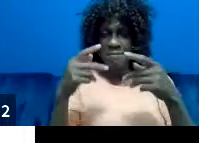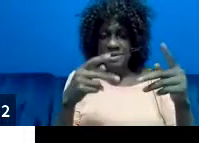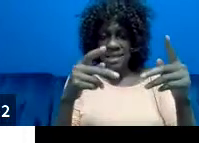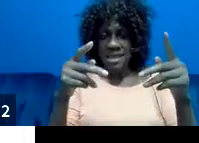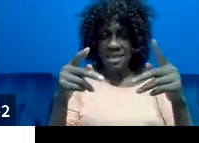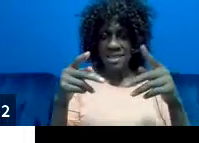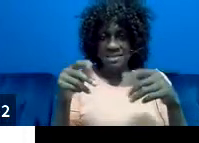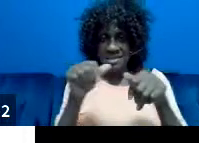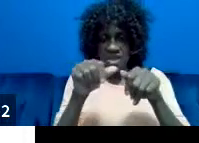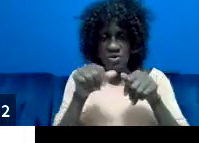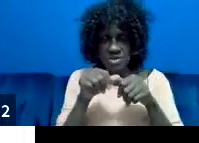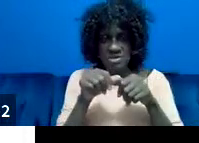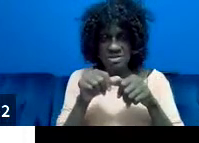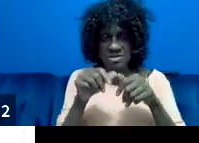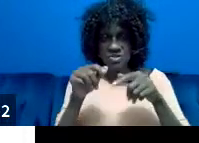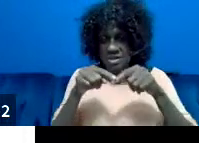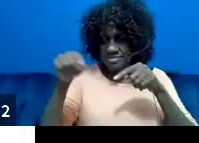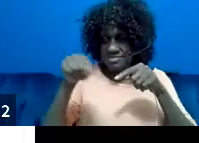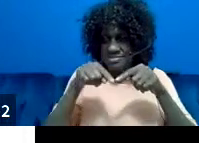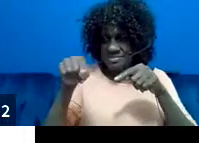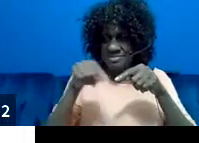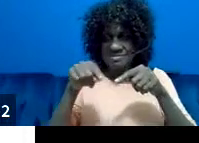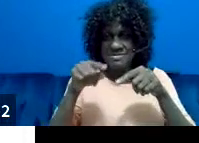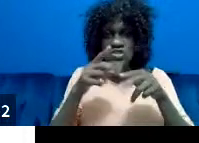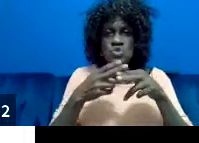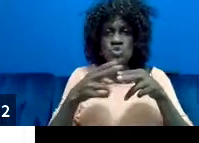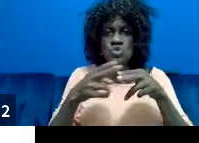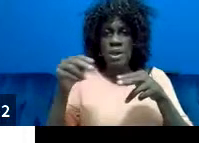try minimize that distance of travel back to your device.